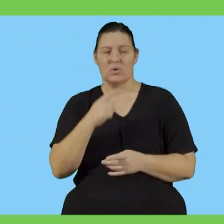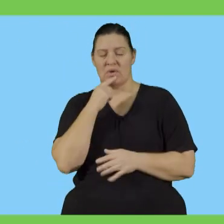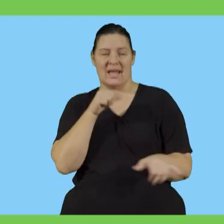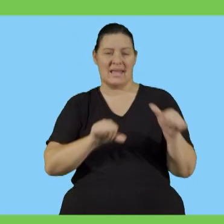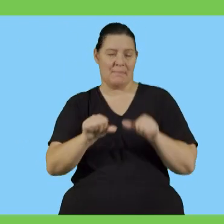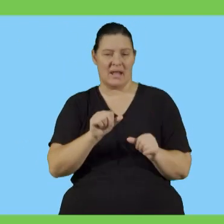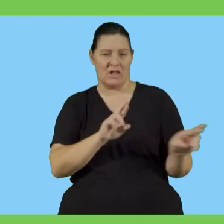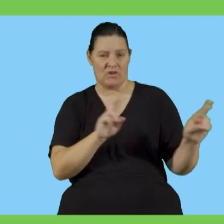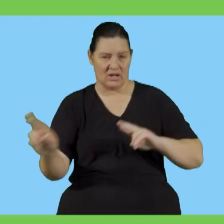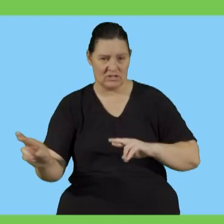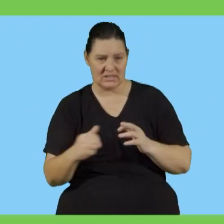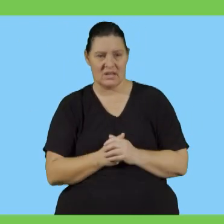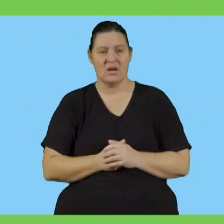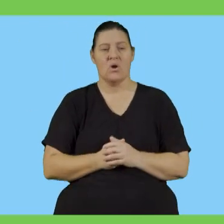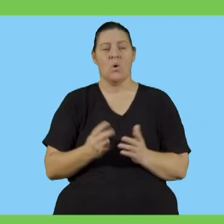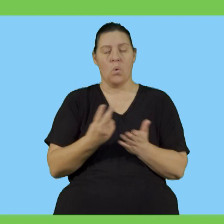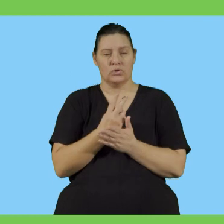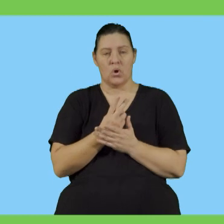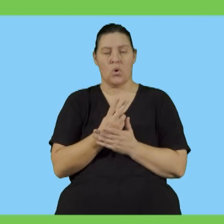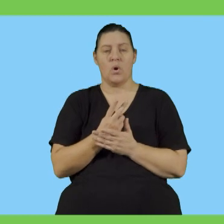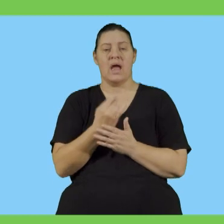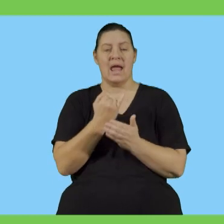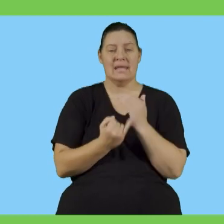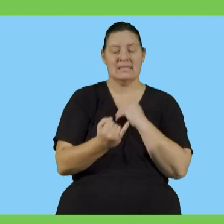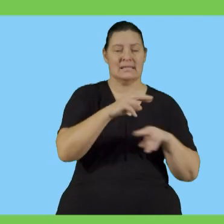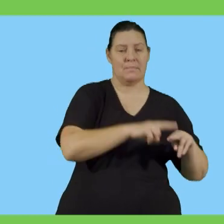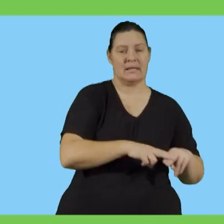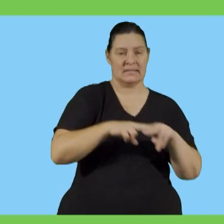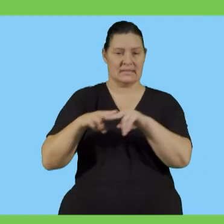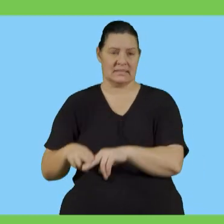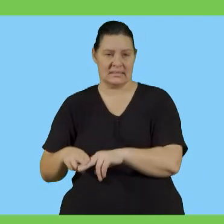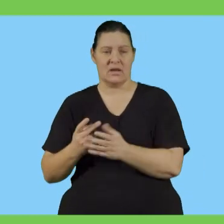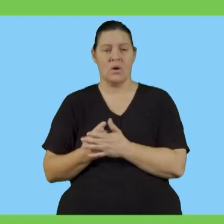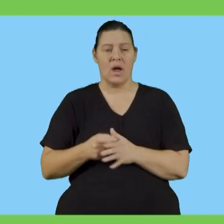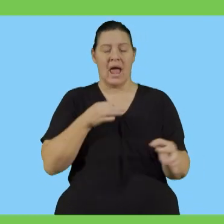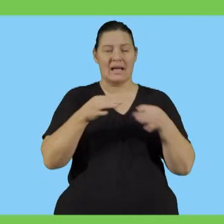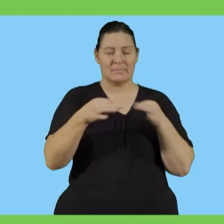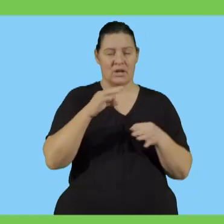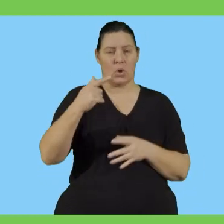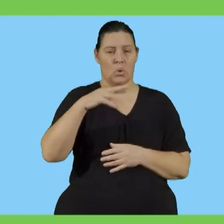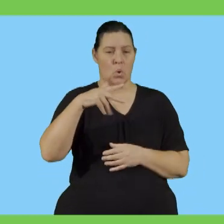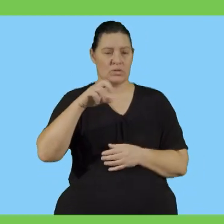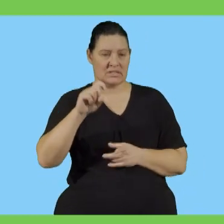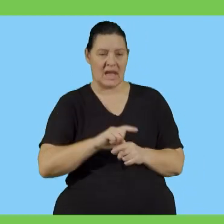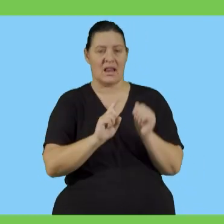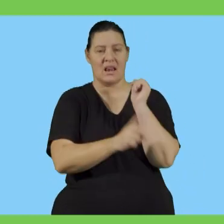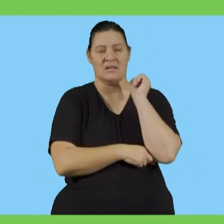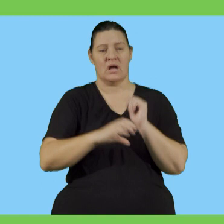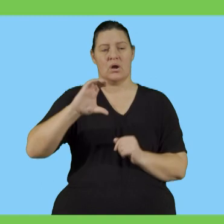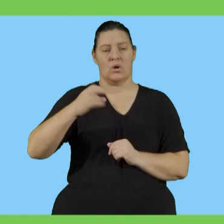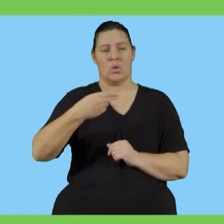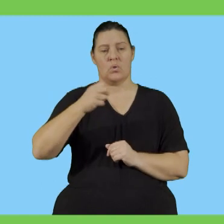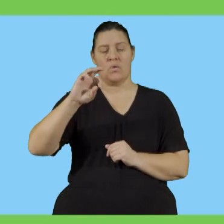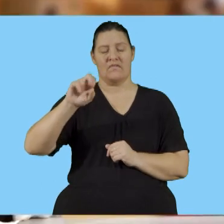the chemical reaction. We also defined interdependence. We defined glucose. And lastly, we defined